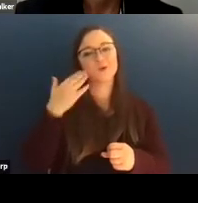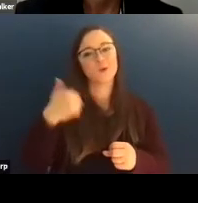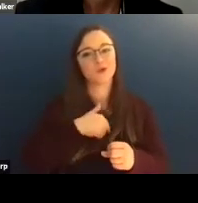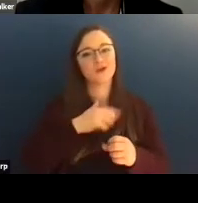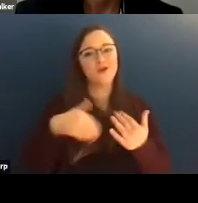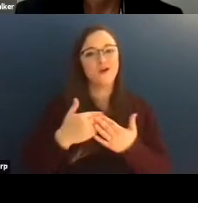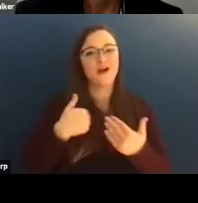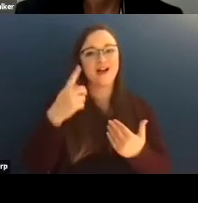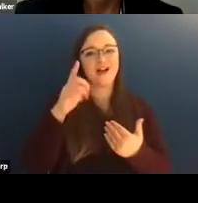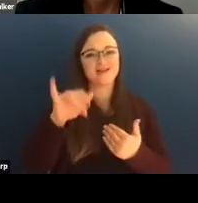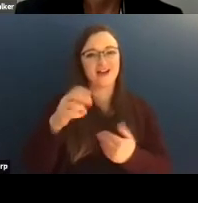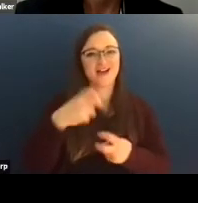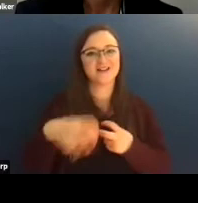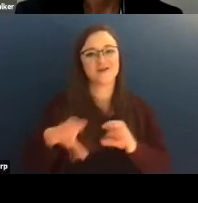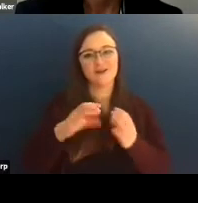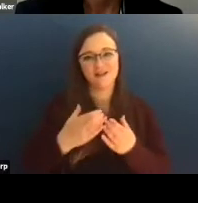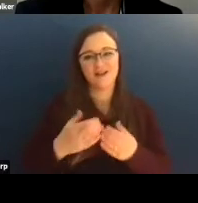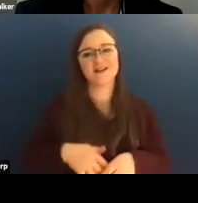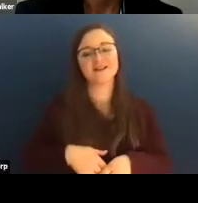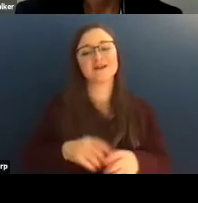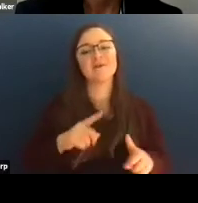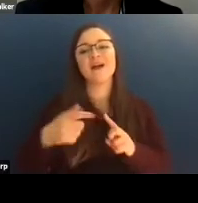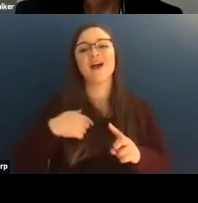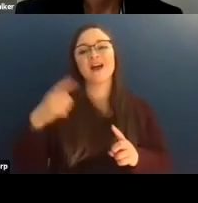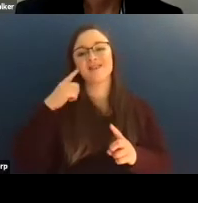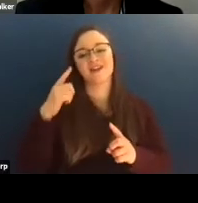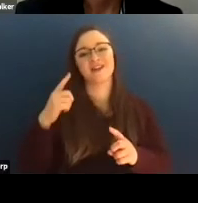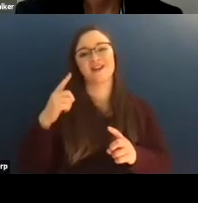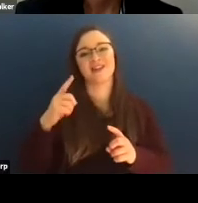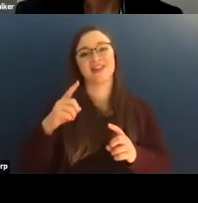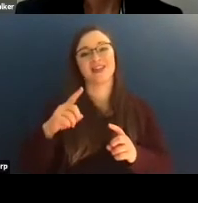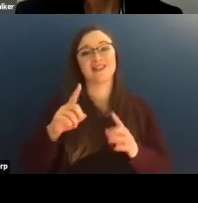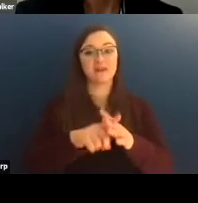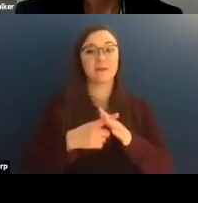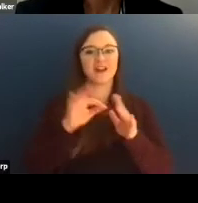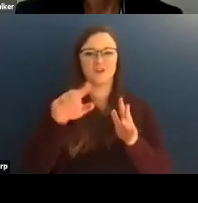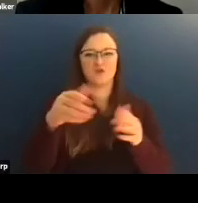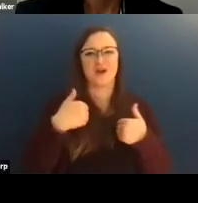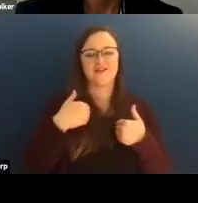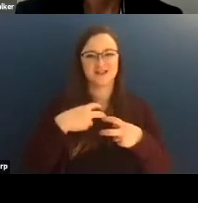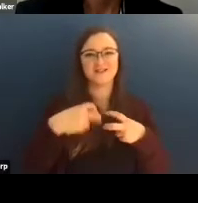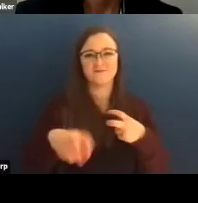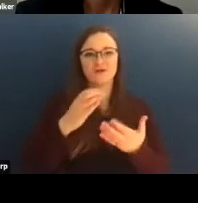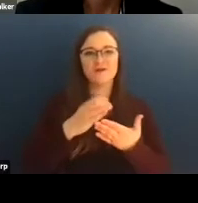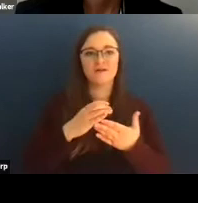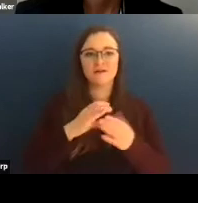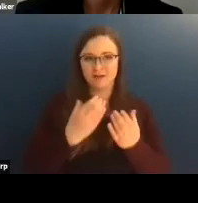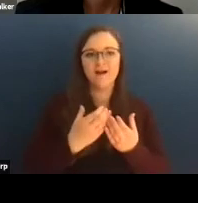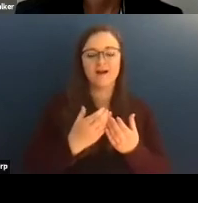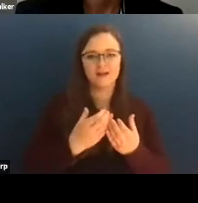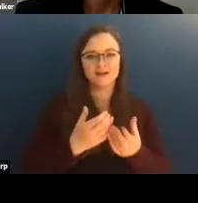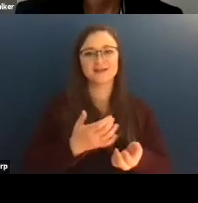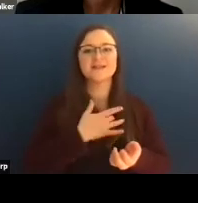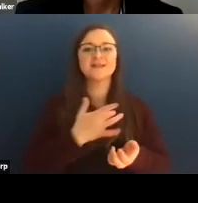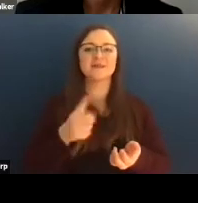classes, but I think early on, like if you have a difficult class, usually there's, you